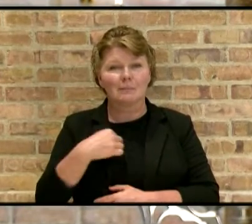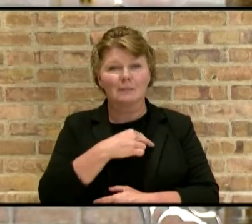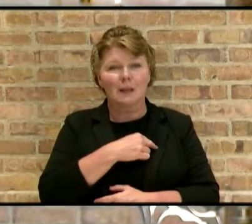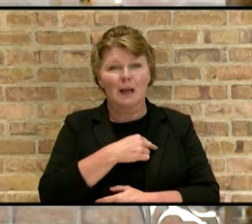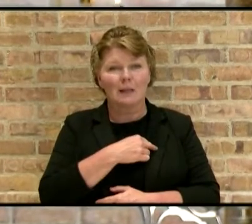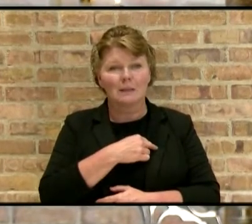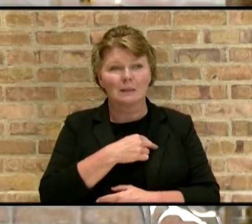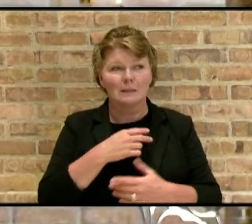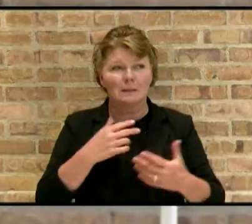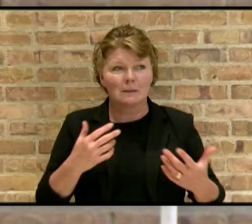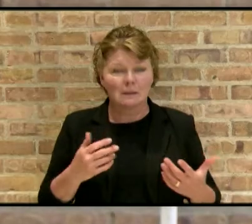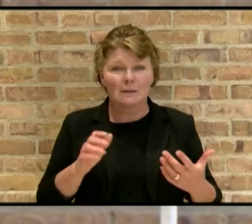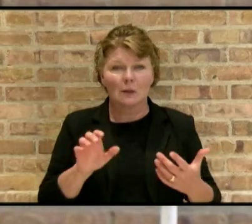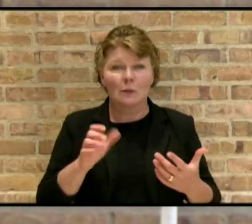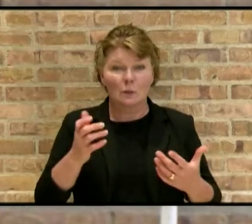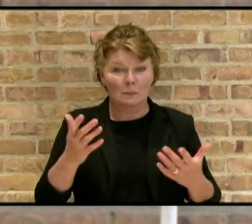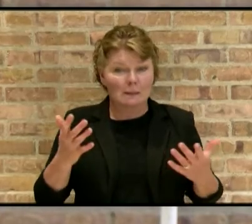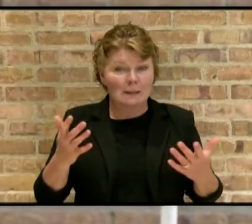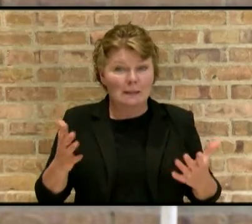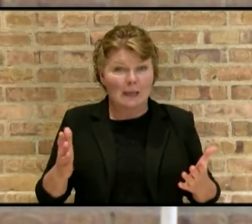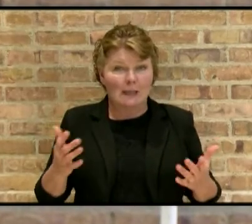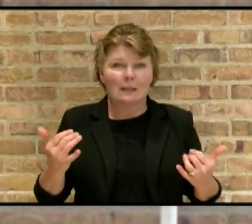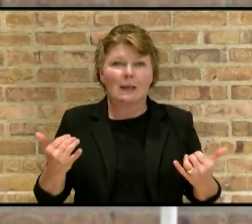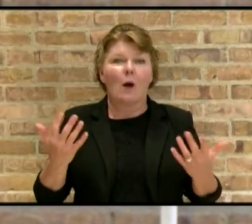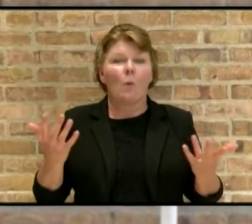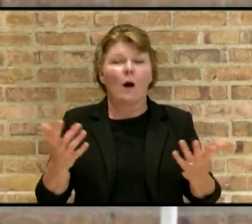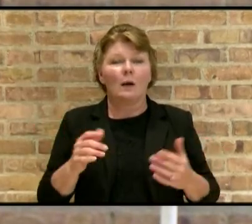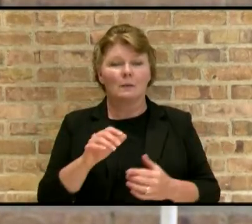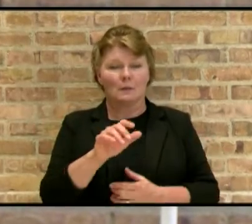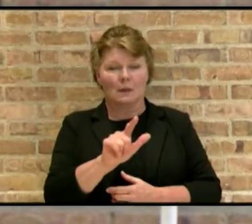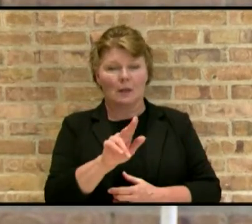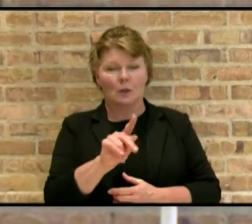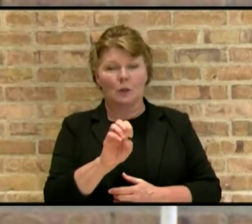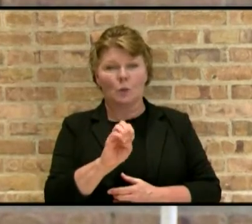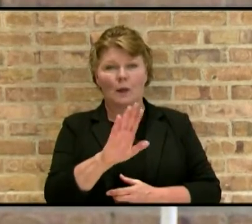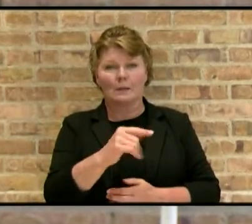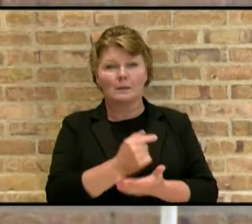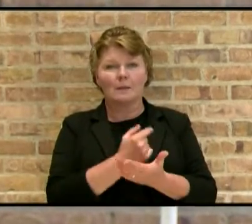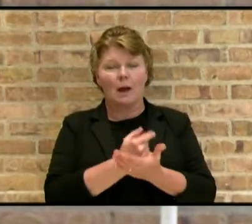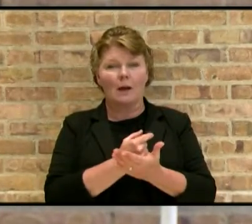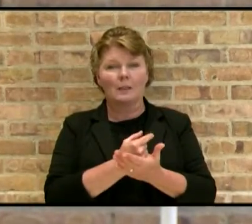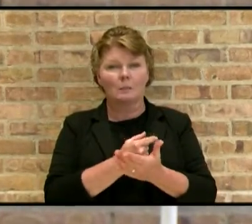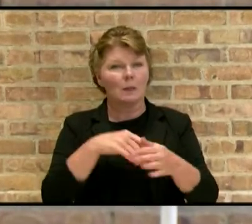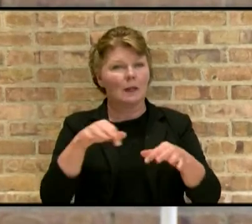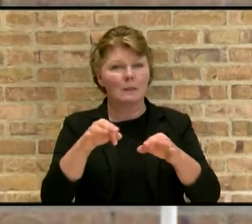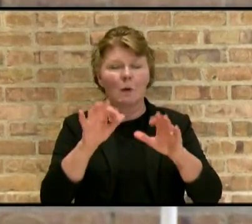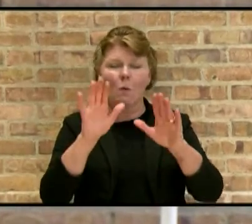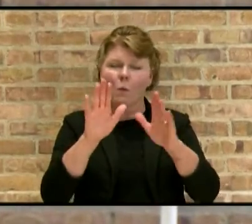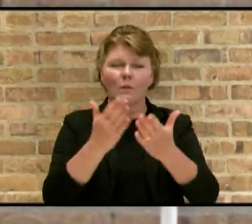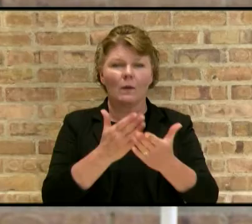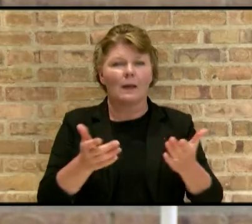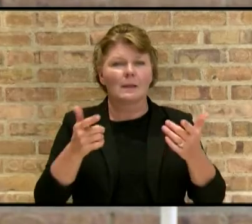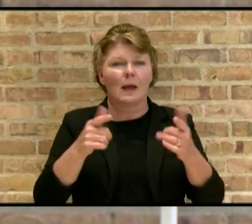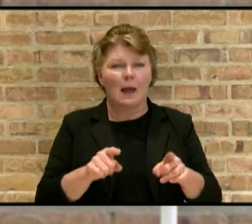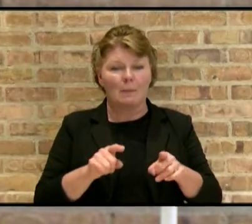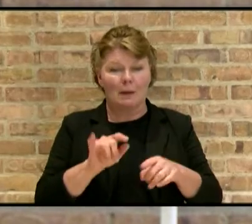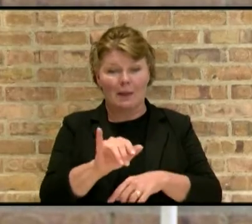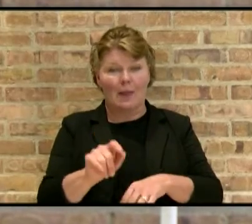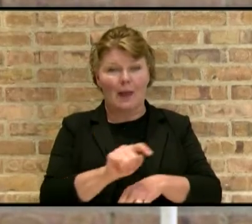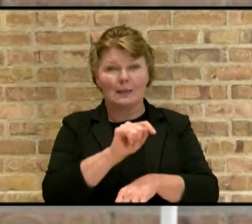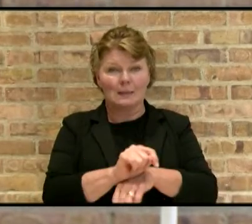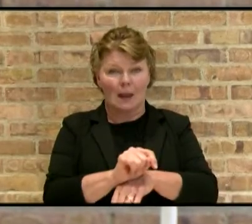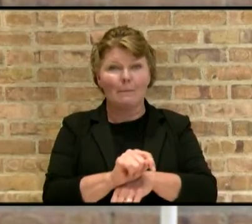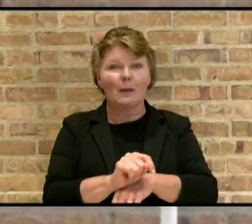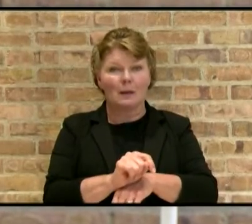what? Thankfully, St. Luke's Gospel tells us about some wonderful things that happened in that temple on the